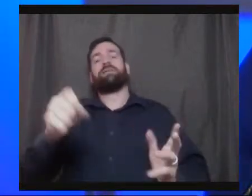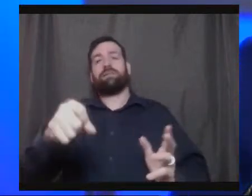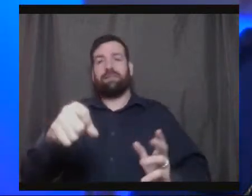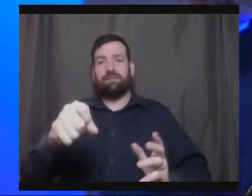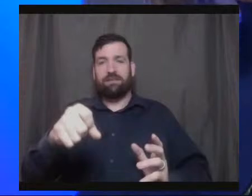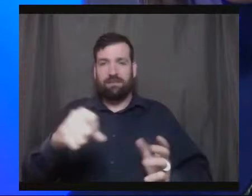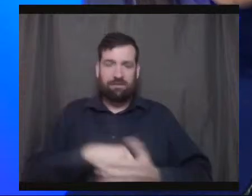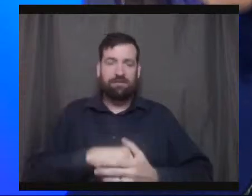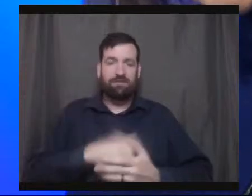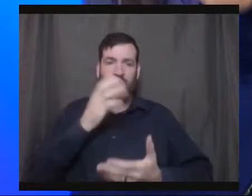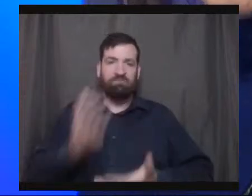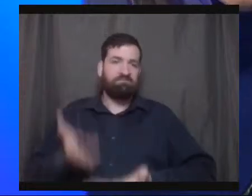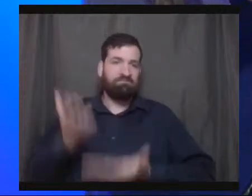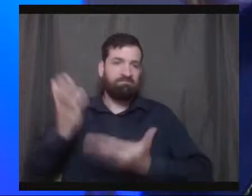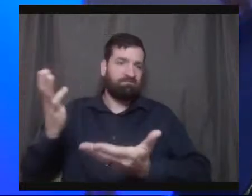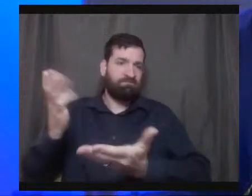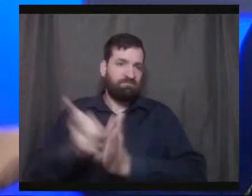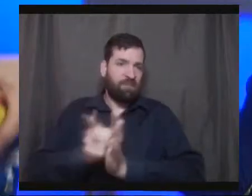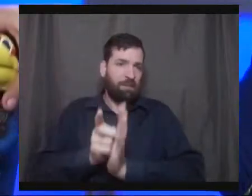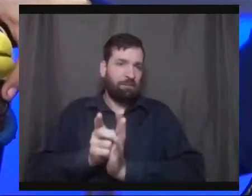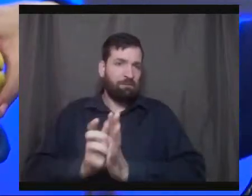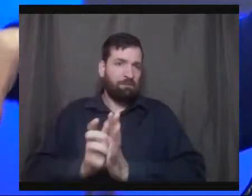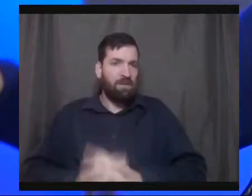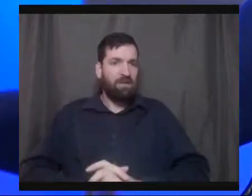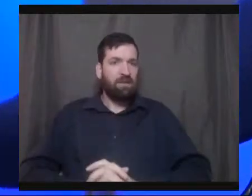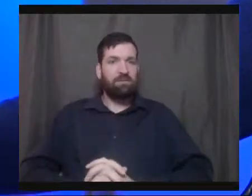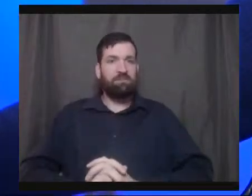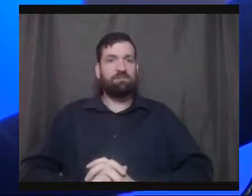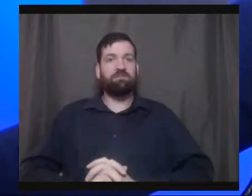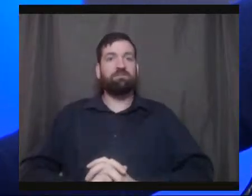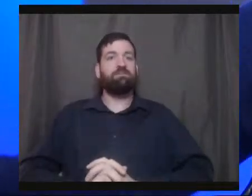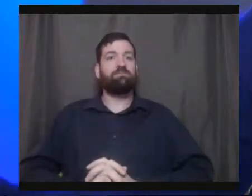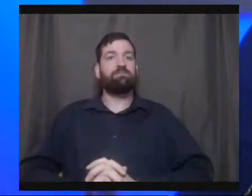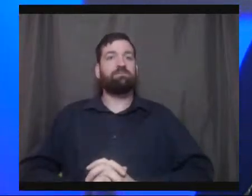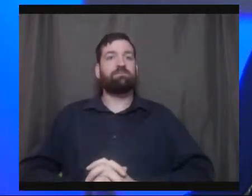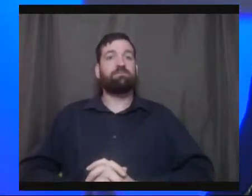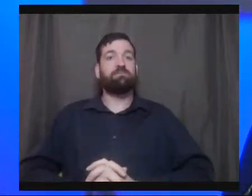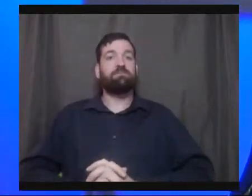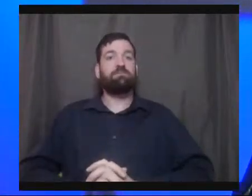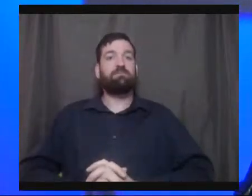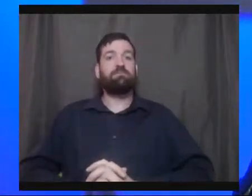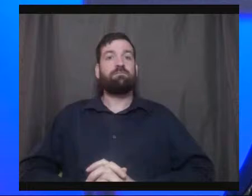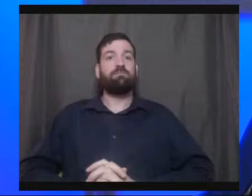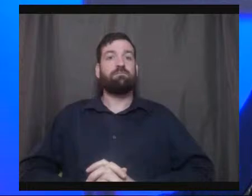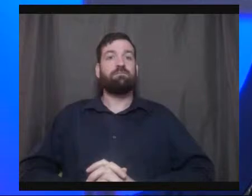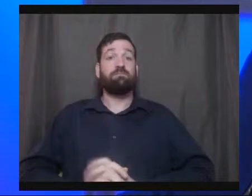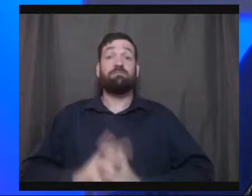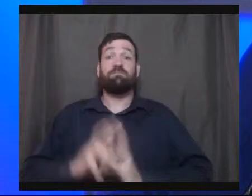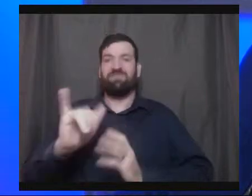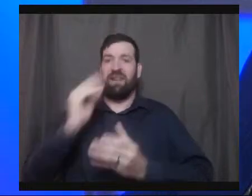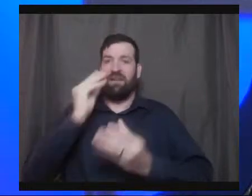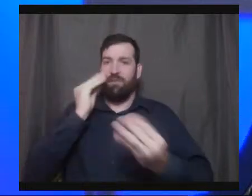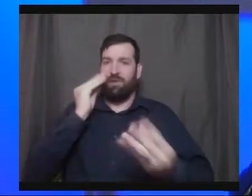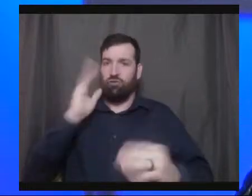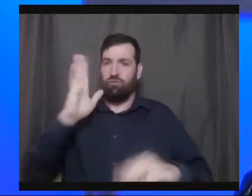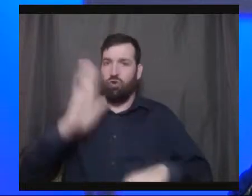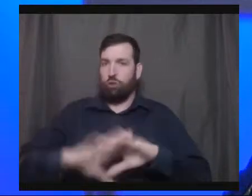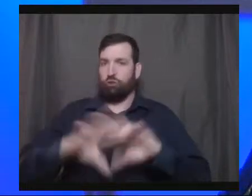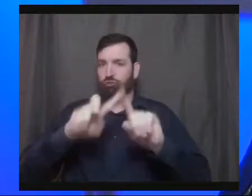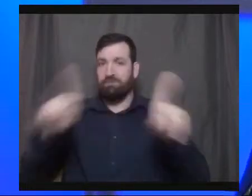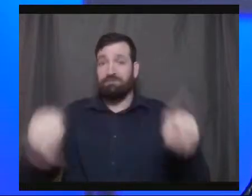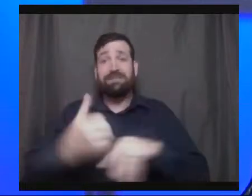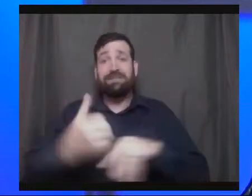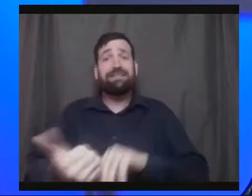here in just a second. I'll bring that up here in a second. Okay. Anyway, so go there on, there's that information there on your screen. So send us your fun Royals